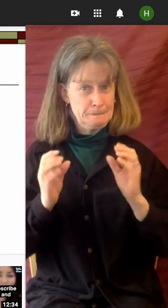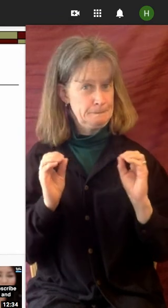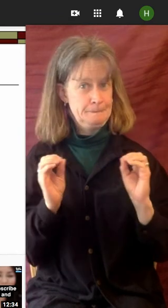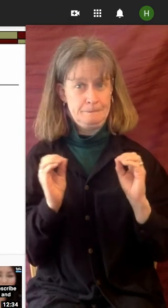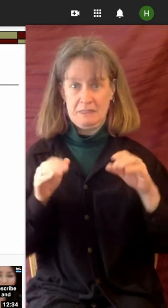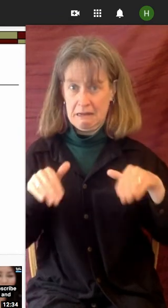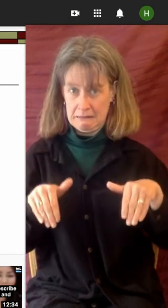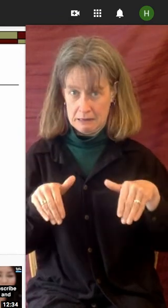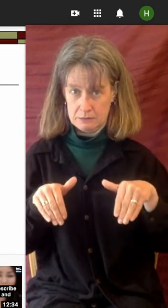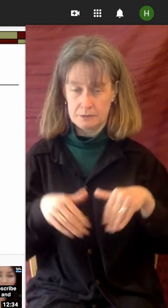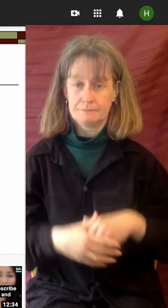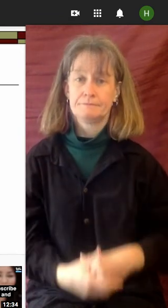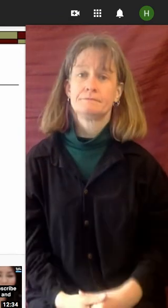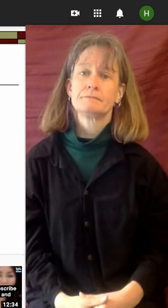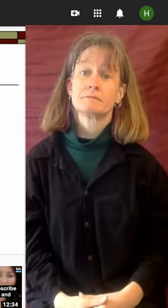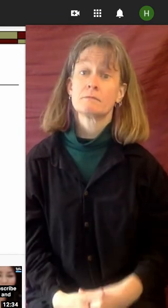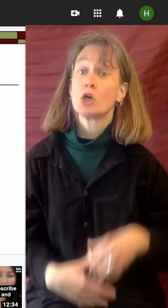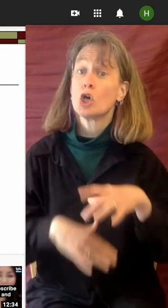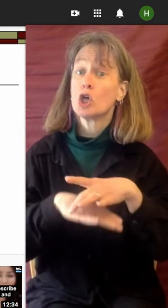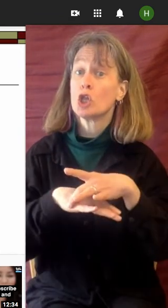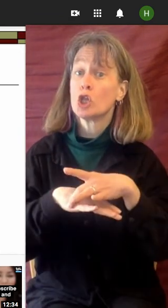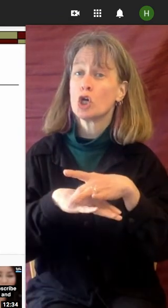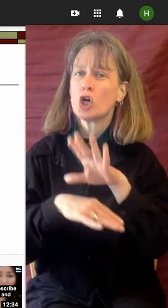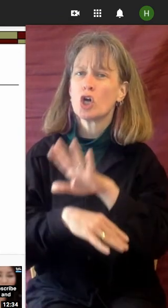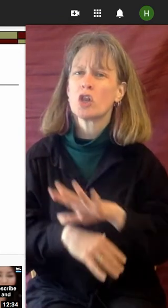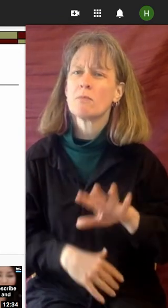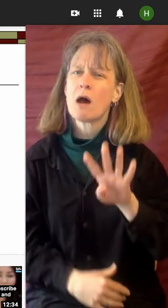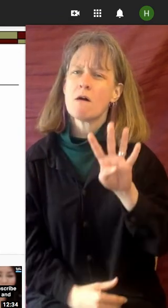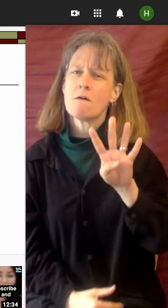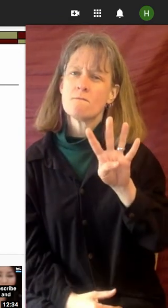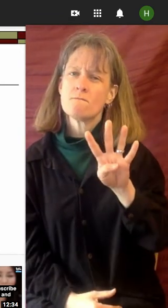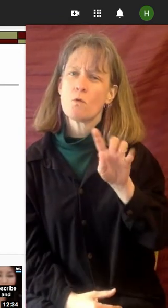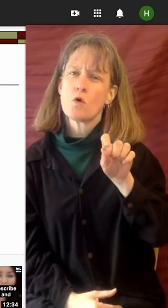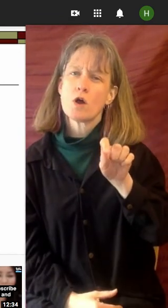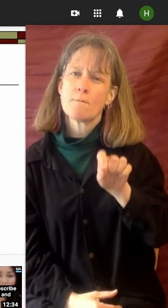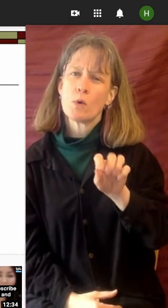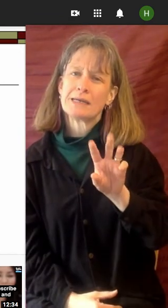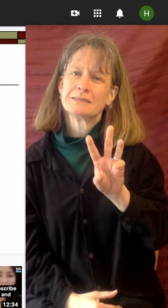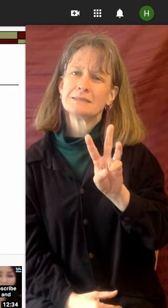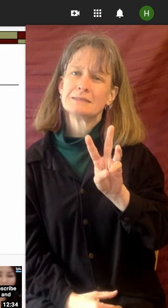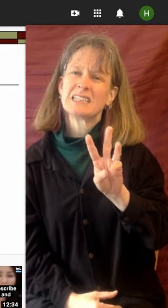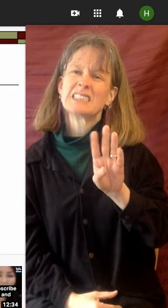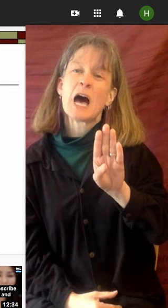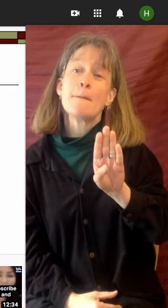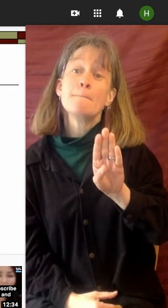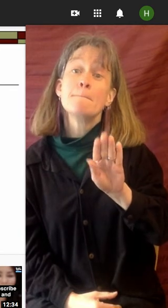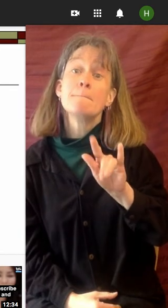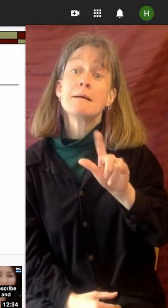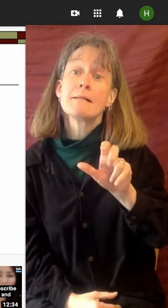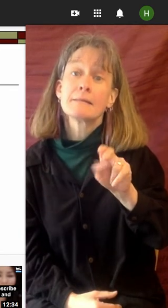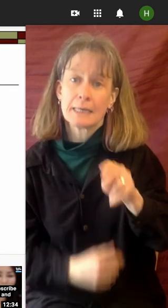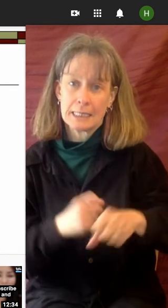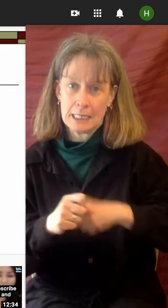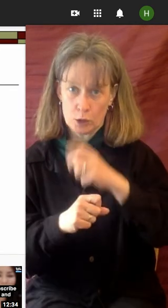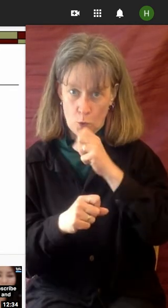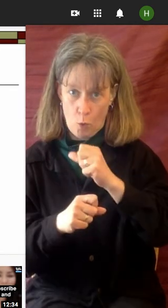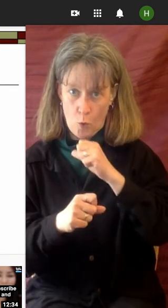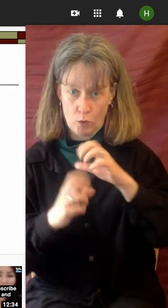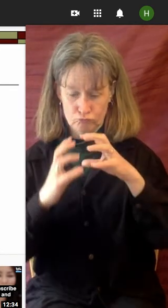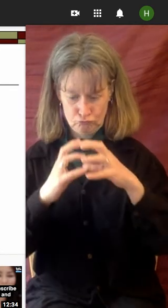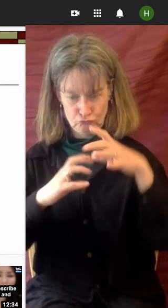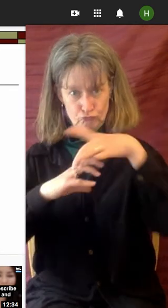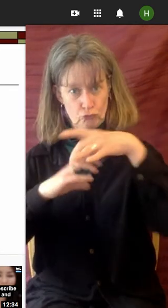The earth is about 4.6 billion years old.